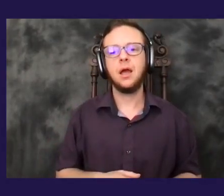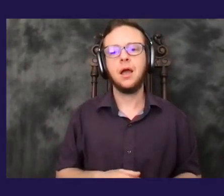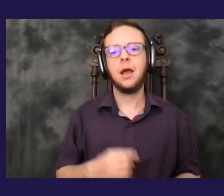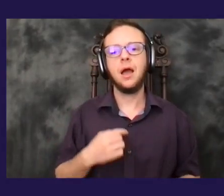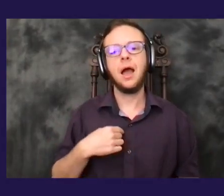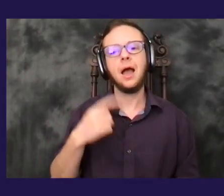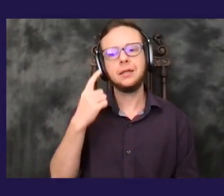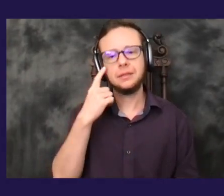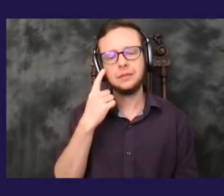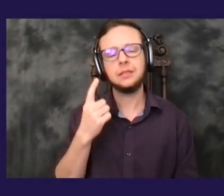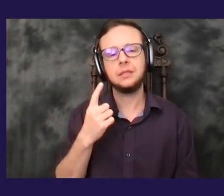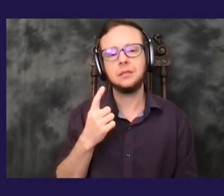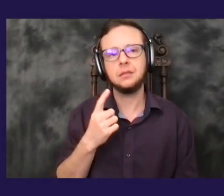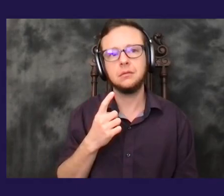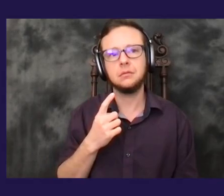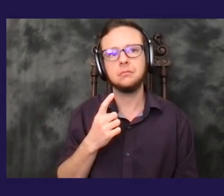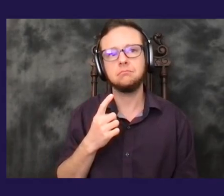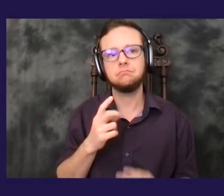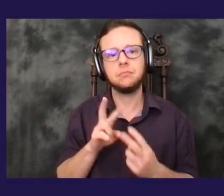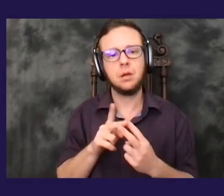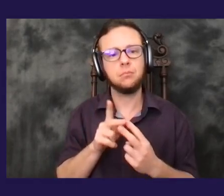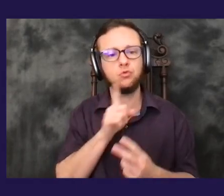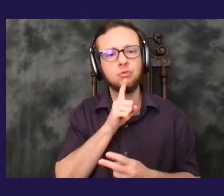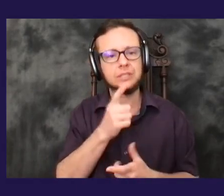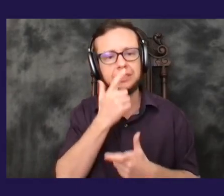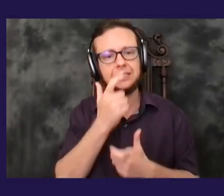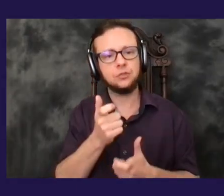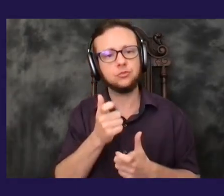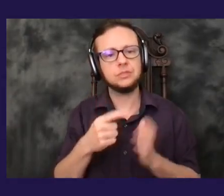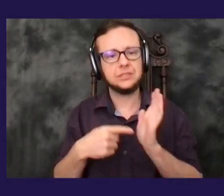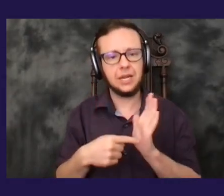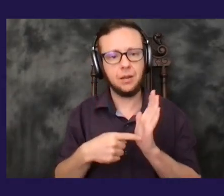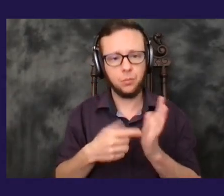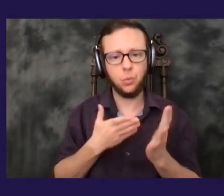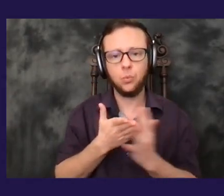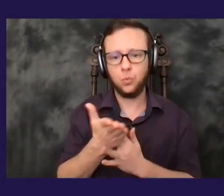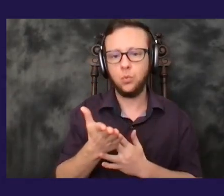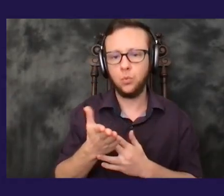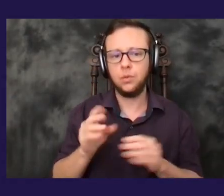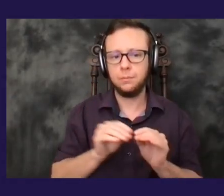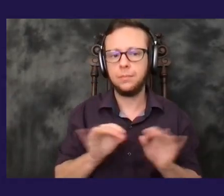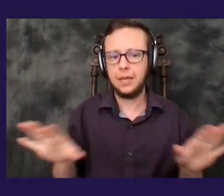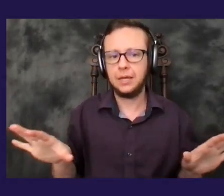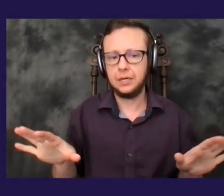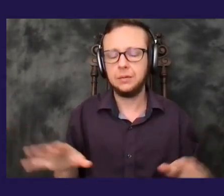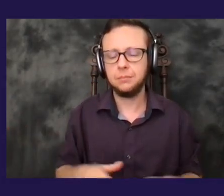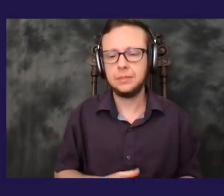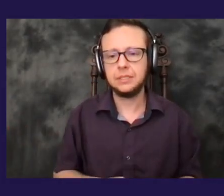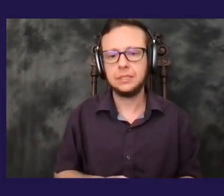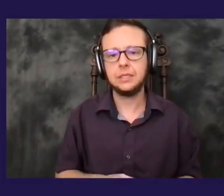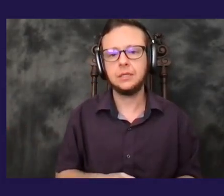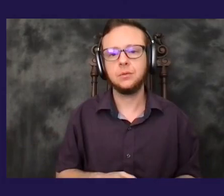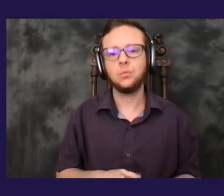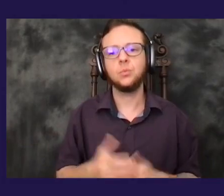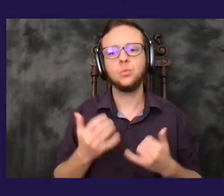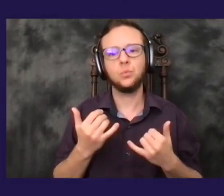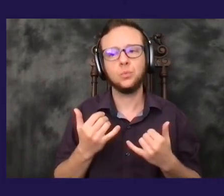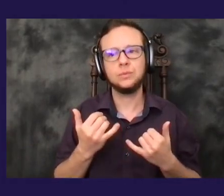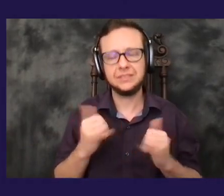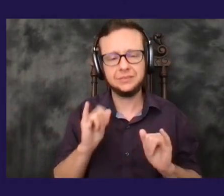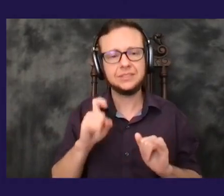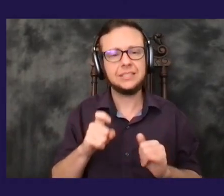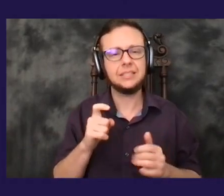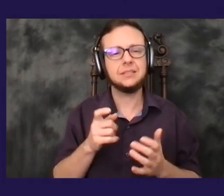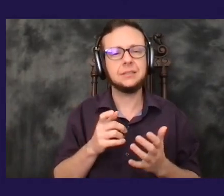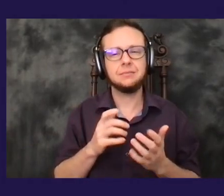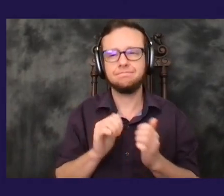couple of really interesting examples during the pandemic that I think we still need some way to aggregate these examples, because these